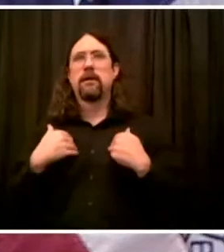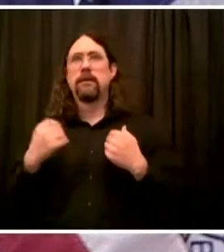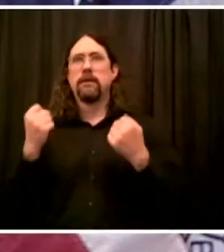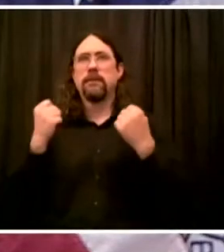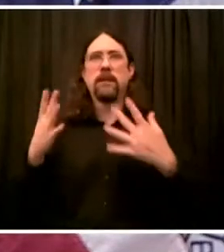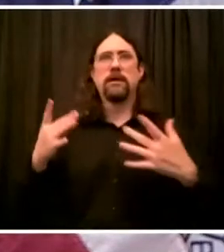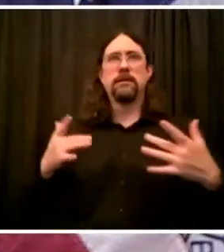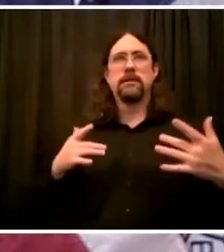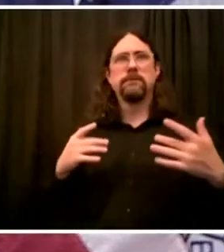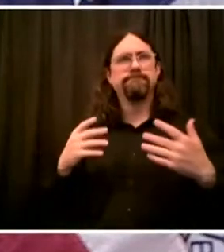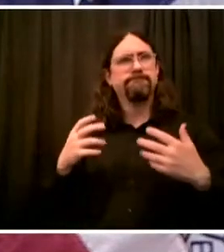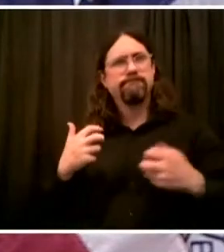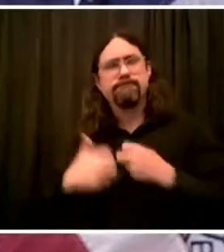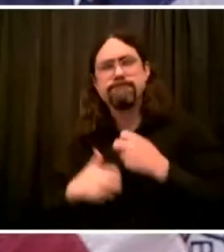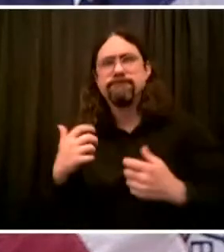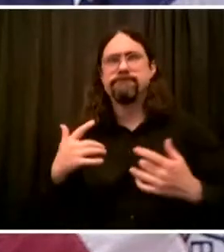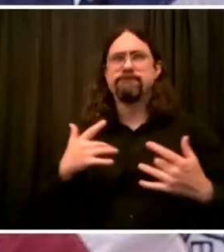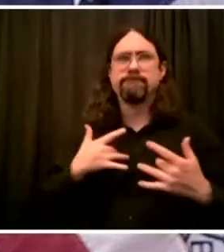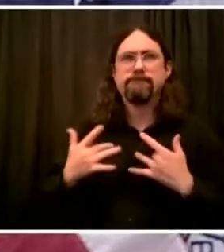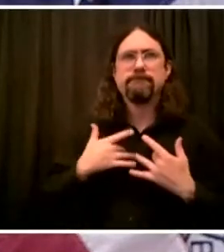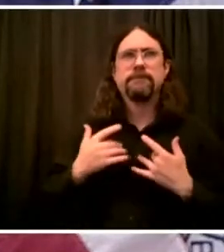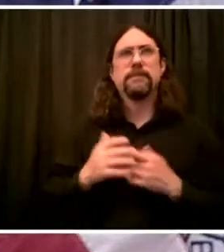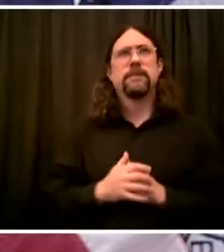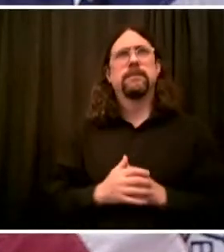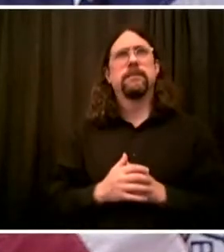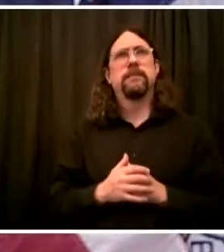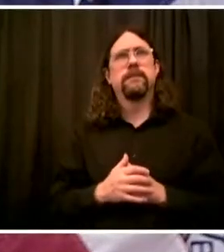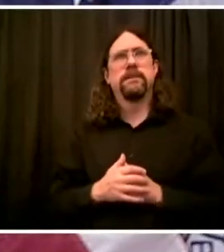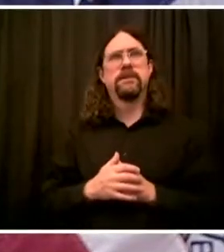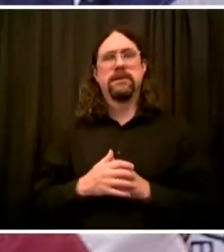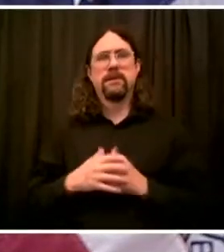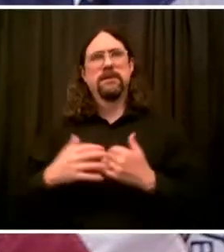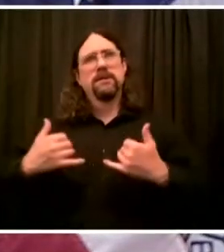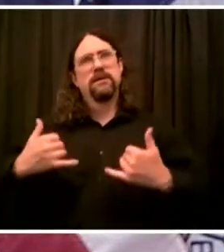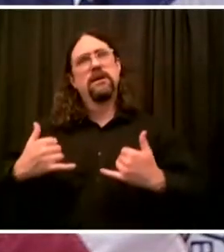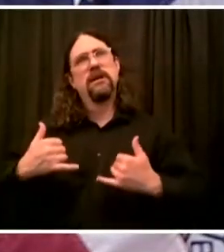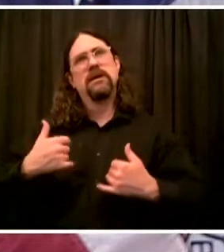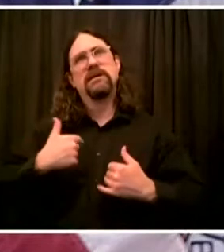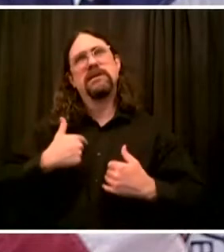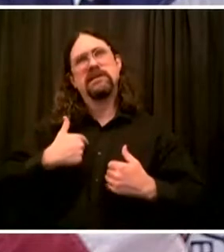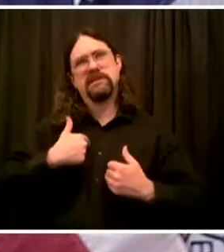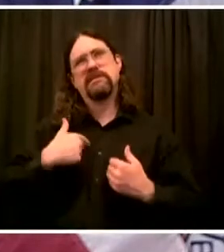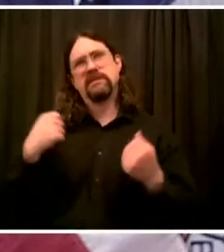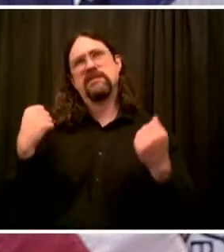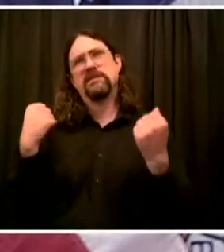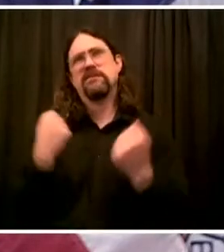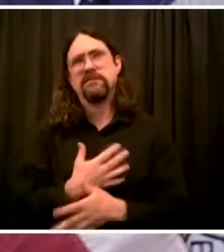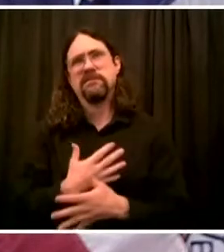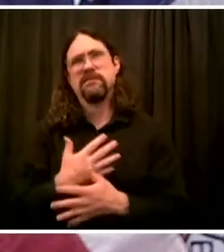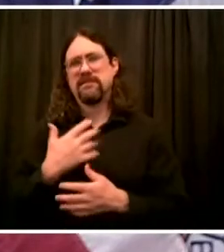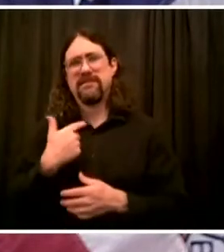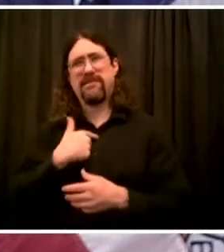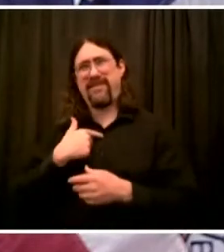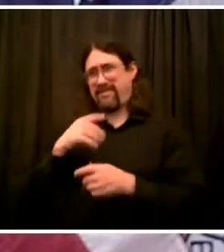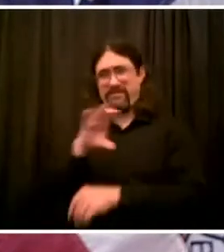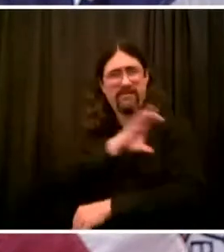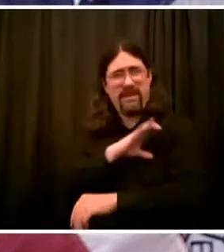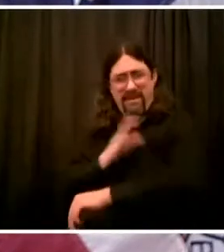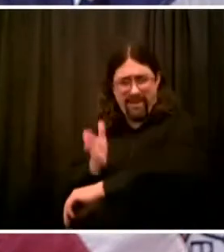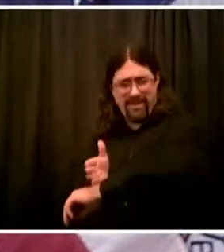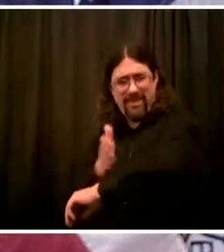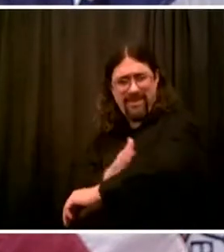over 6+ years in bringing police and community together. I can tell you, I won't let that happen. I can tell you Commissioner Shea won't let that happen. We